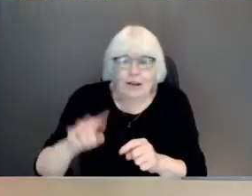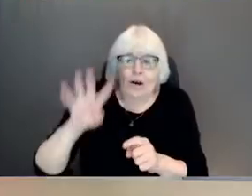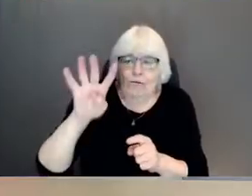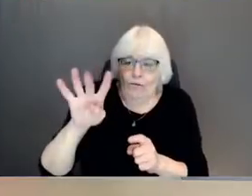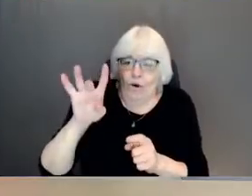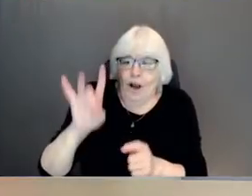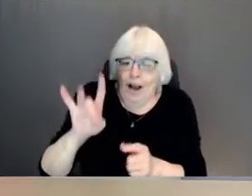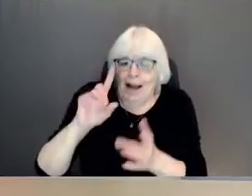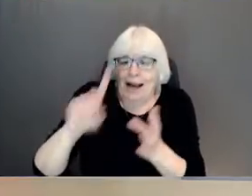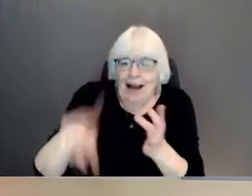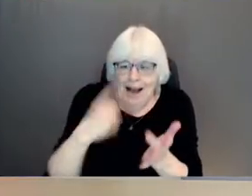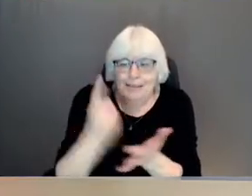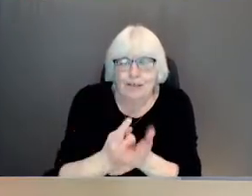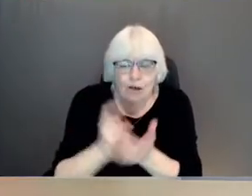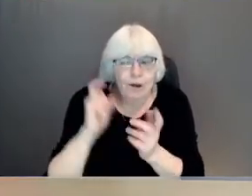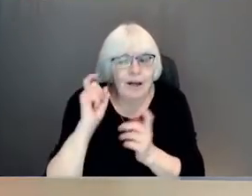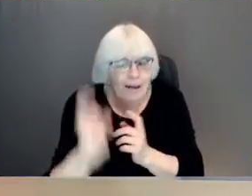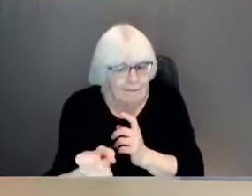stay policy.